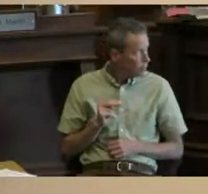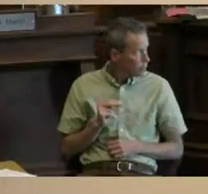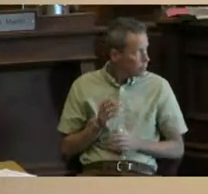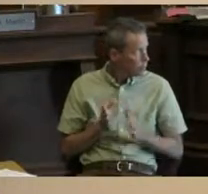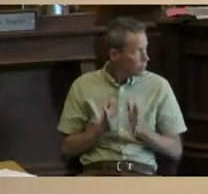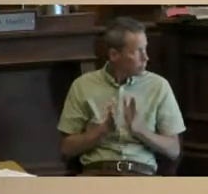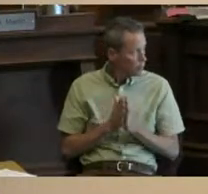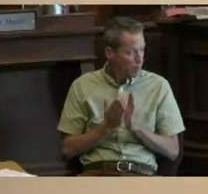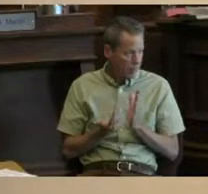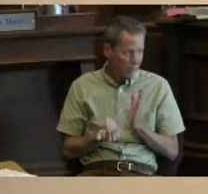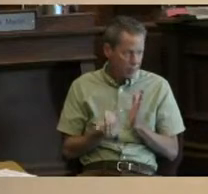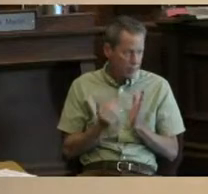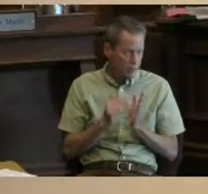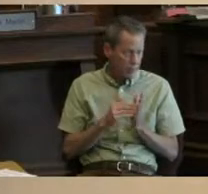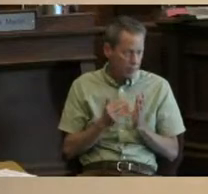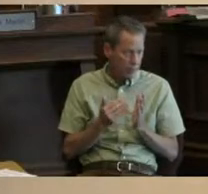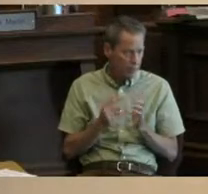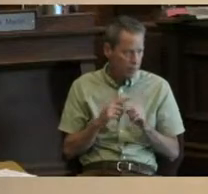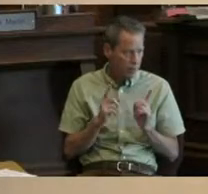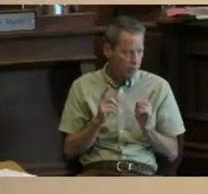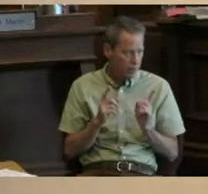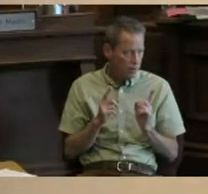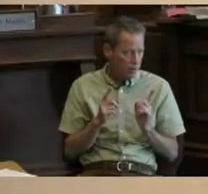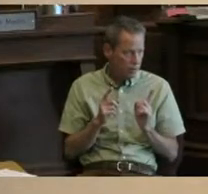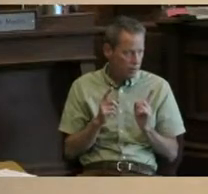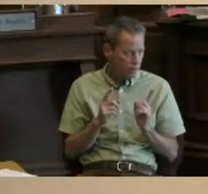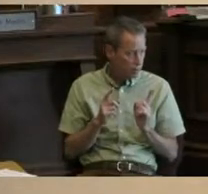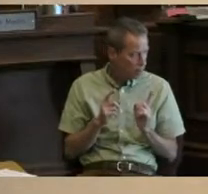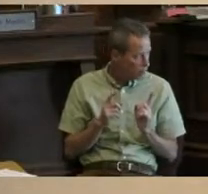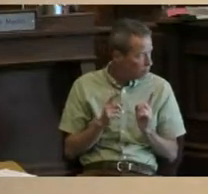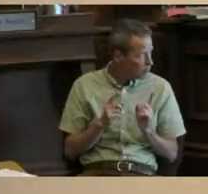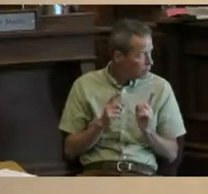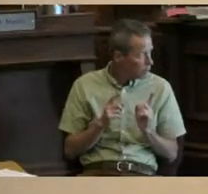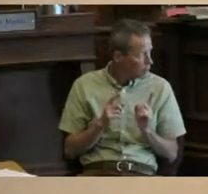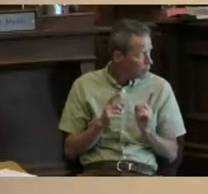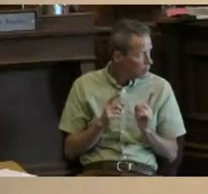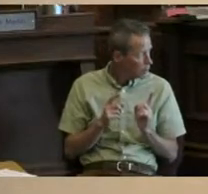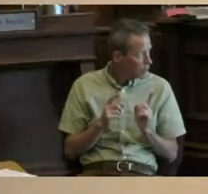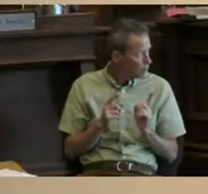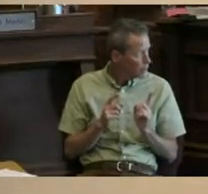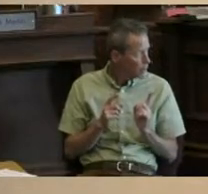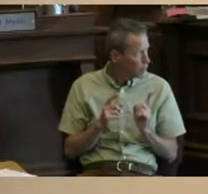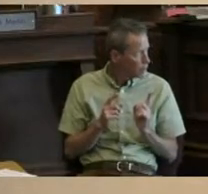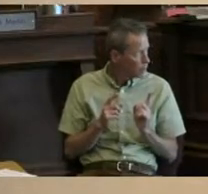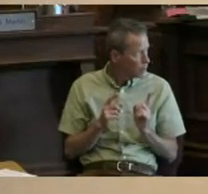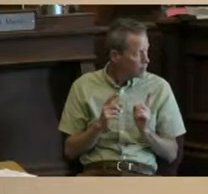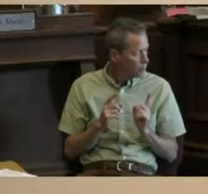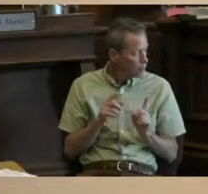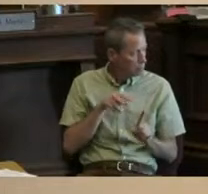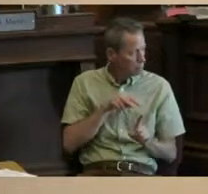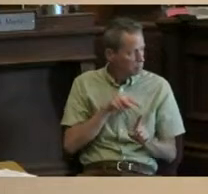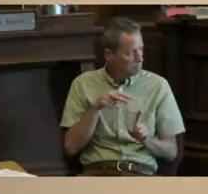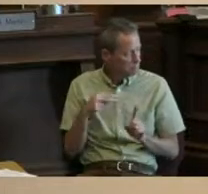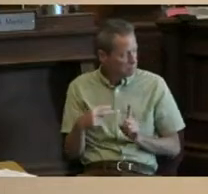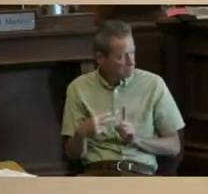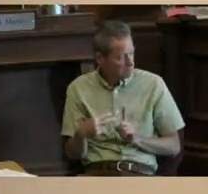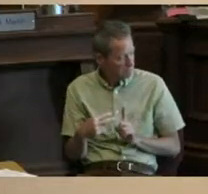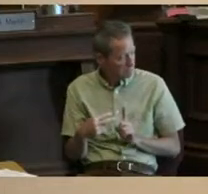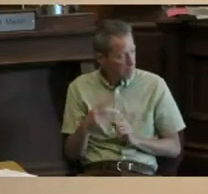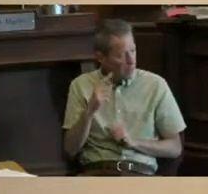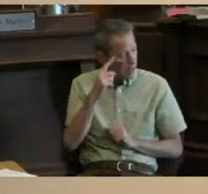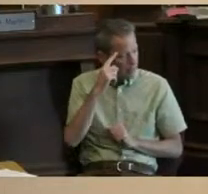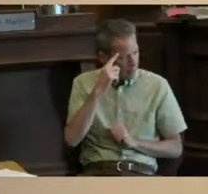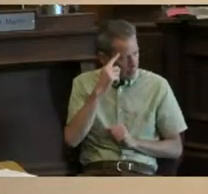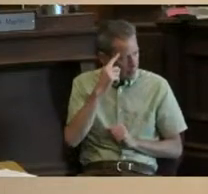in some ways here, but I approach it with probably a different lens from Councilmember Patterson. I do believe